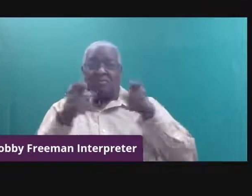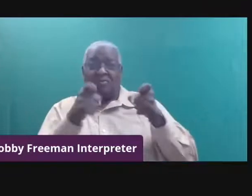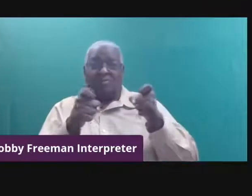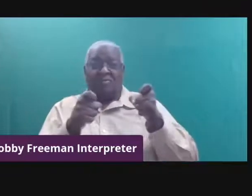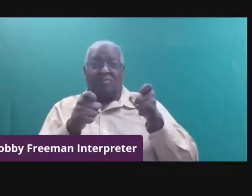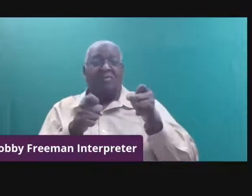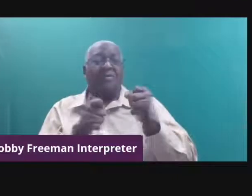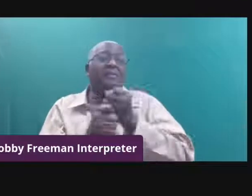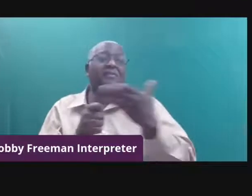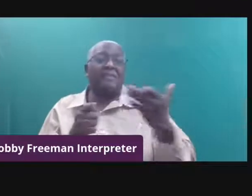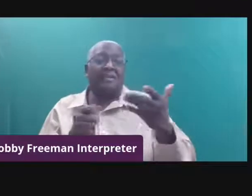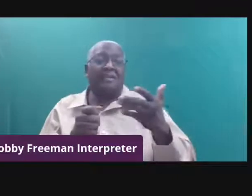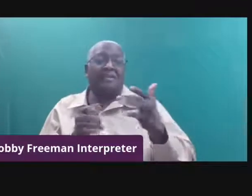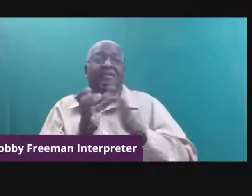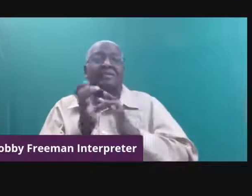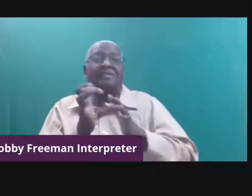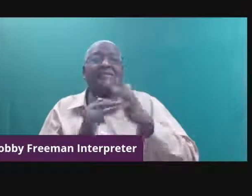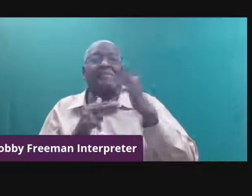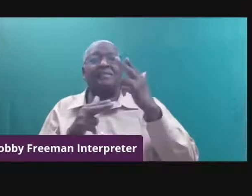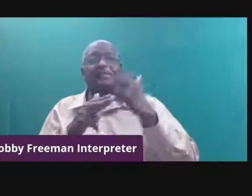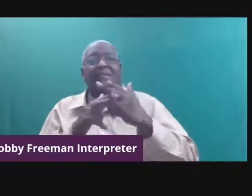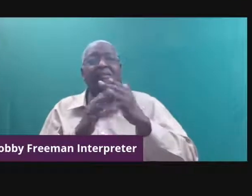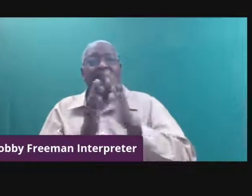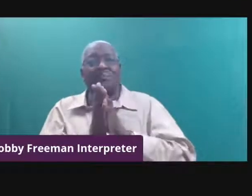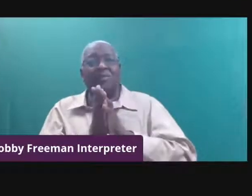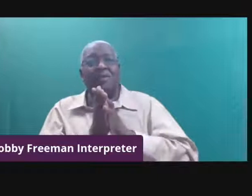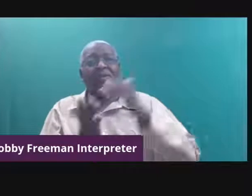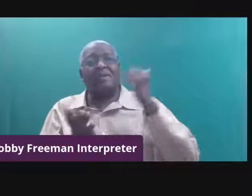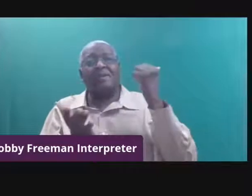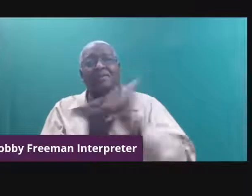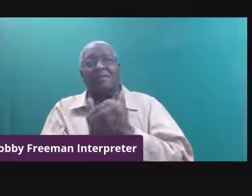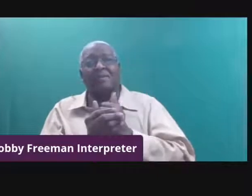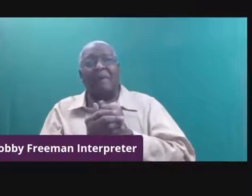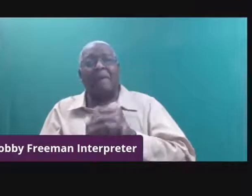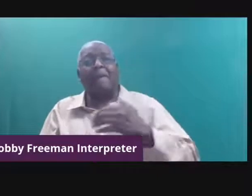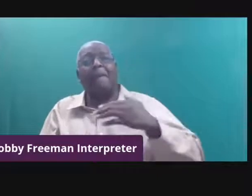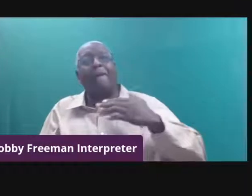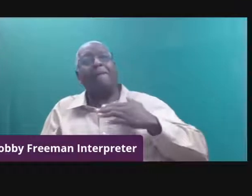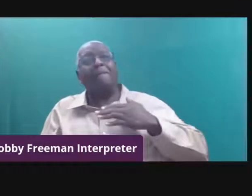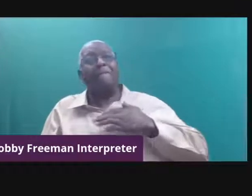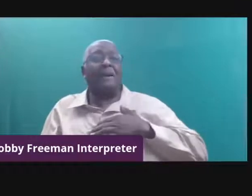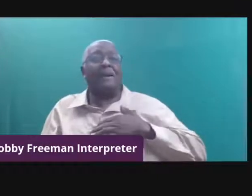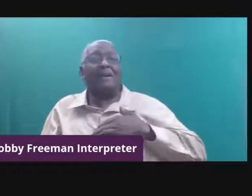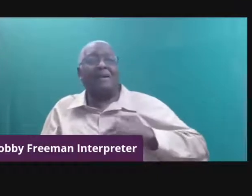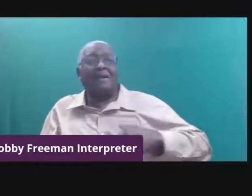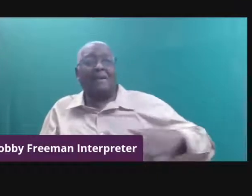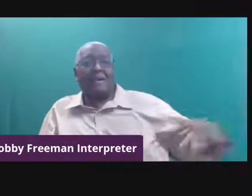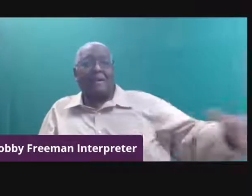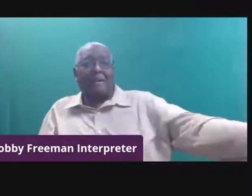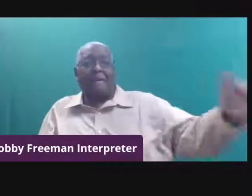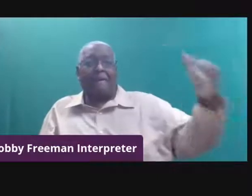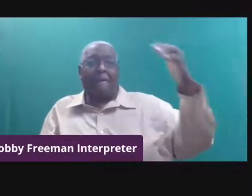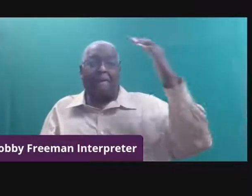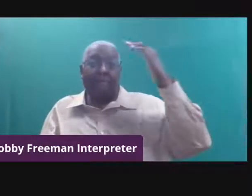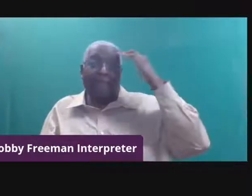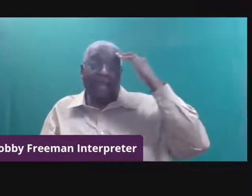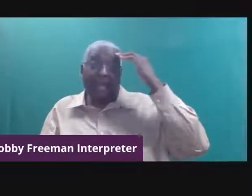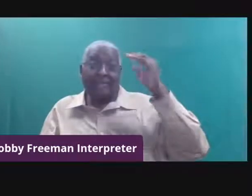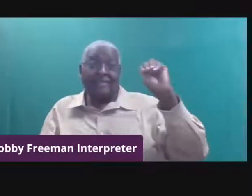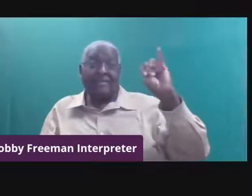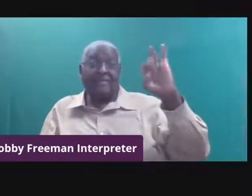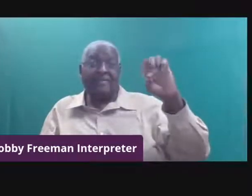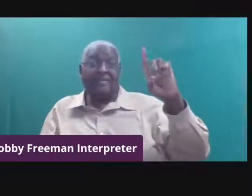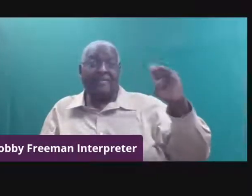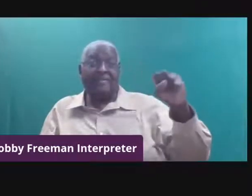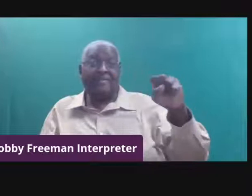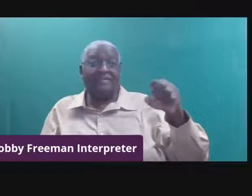pray. Amen. My mind's made up. This week, Lady B and I